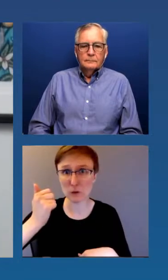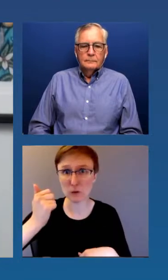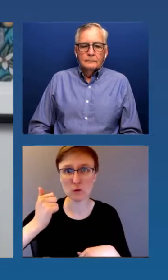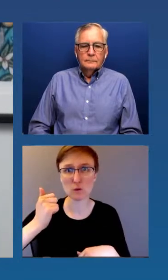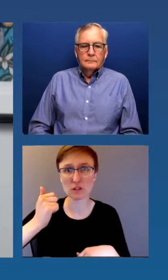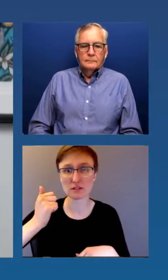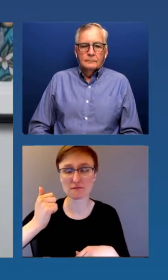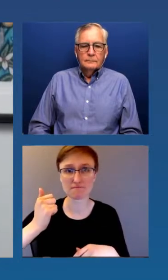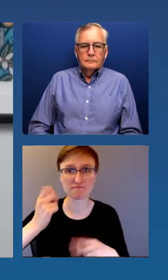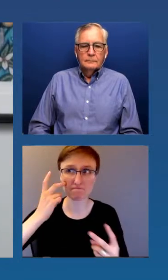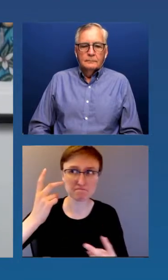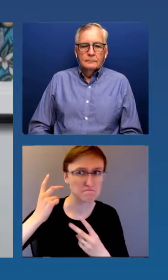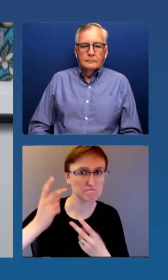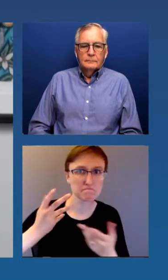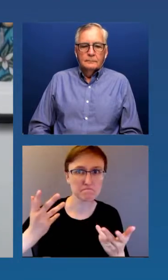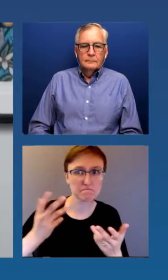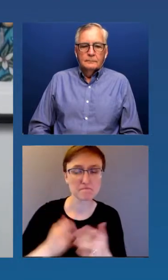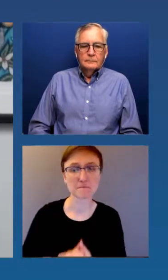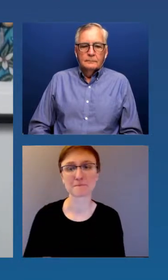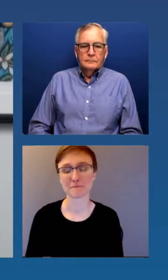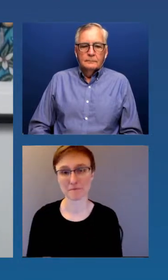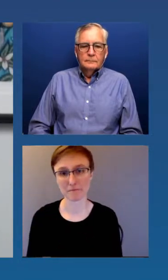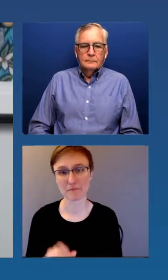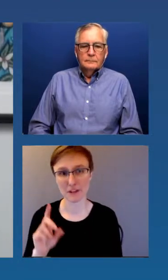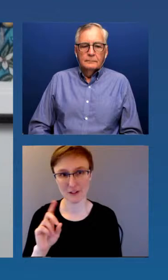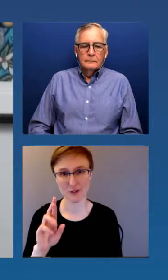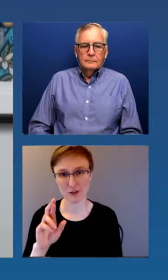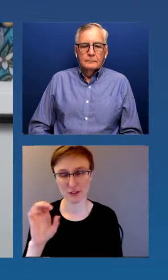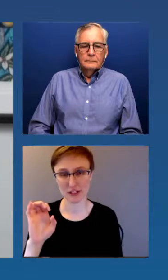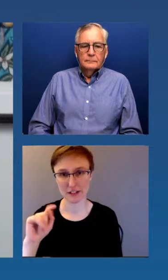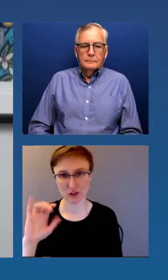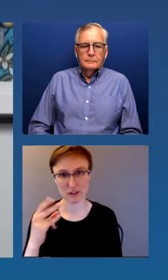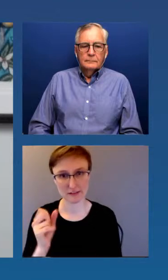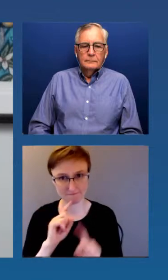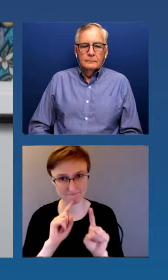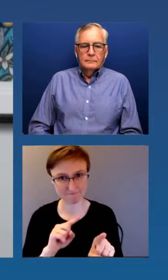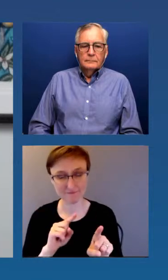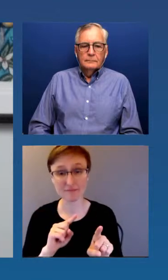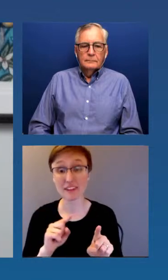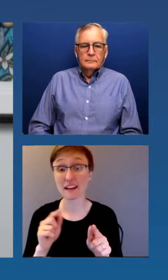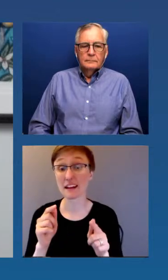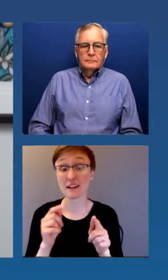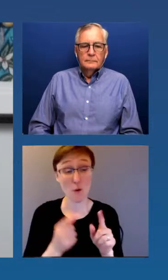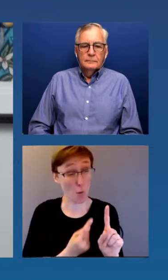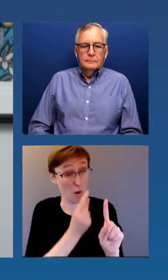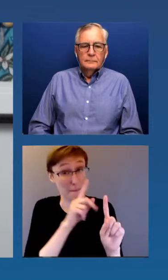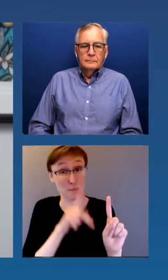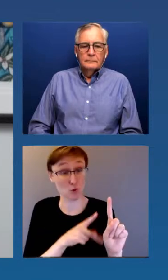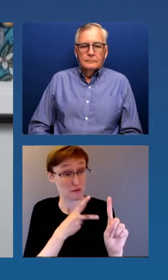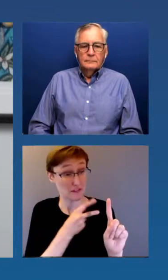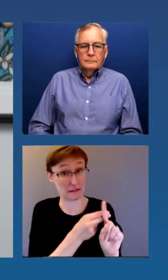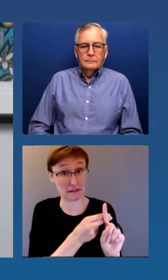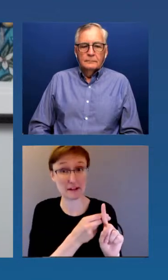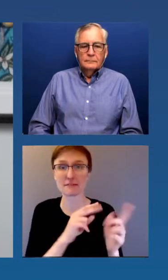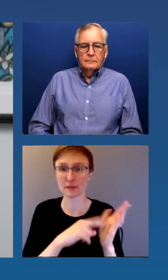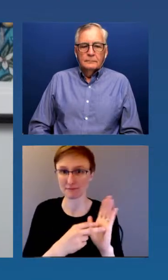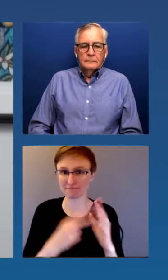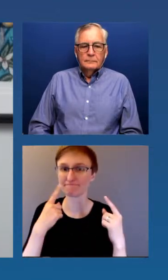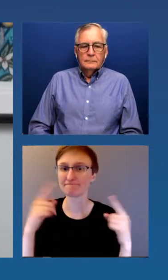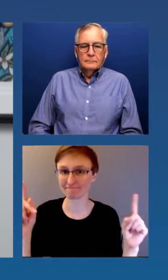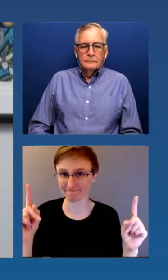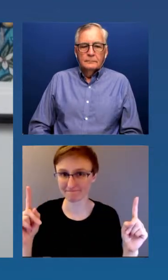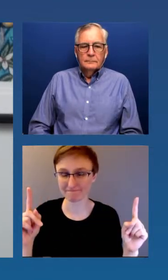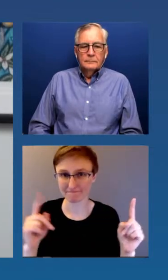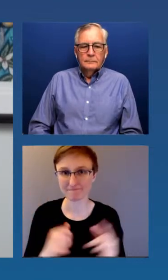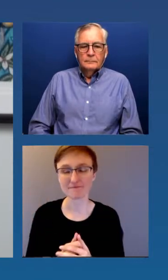It is a success when anyone is vaccinated, and we certainly wanted to use the vaccine as it came in